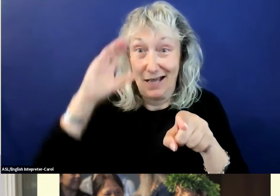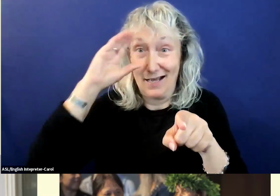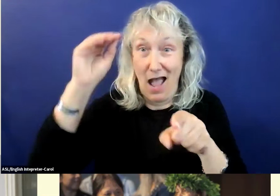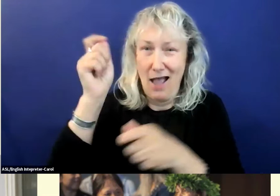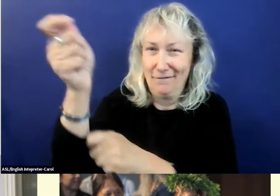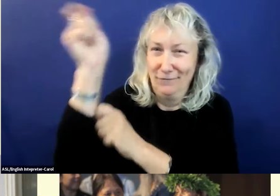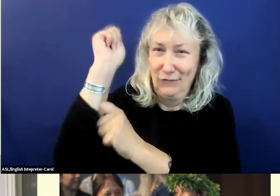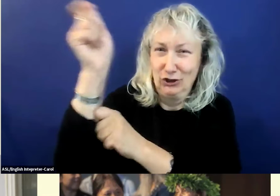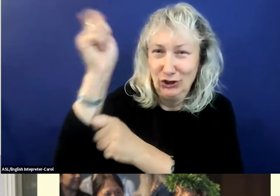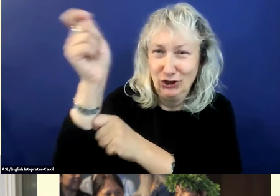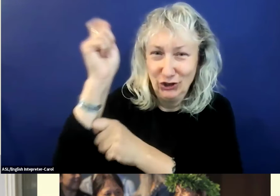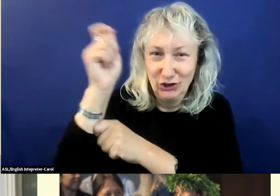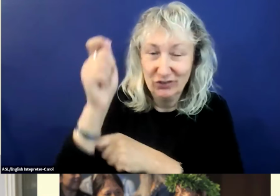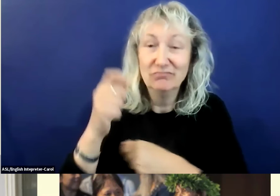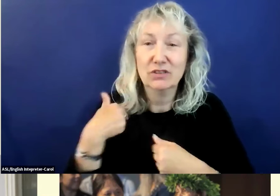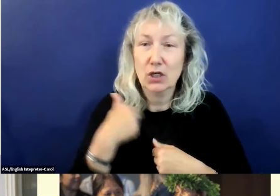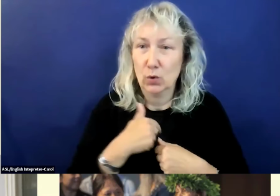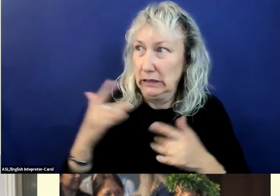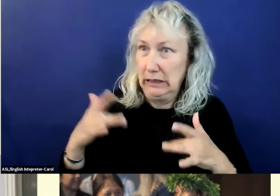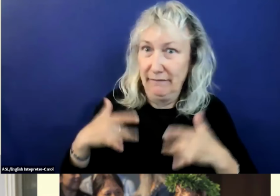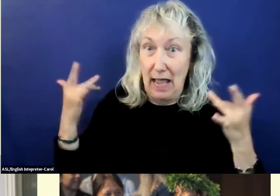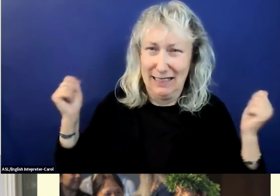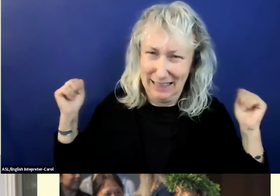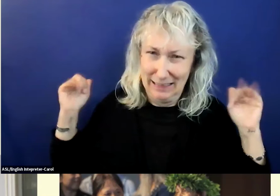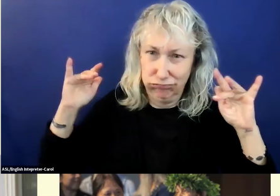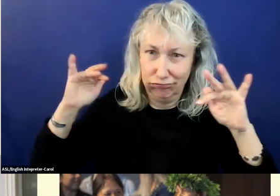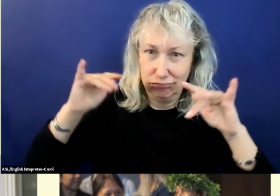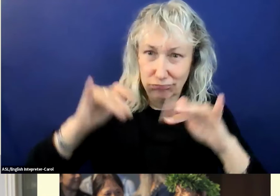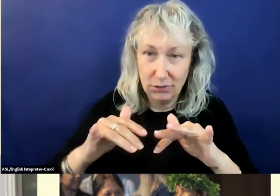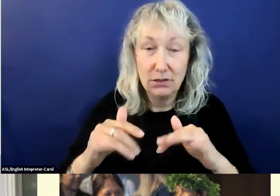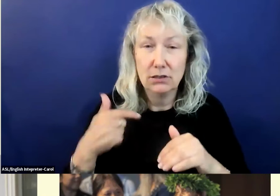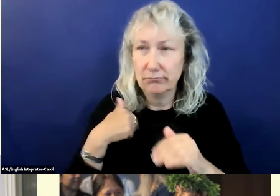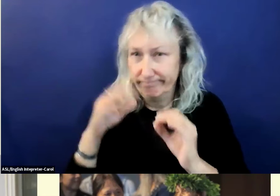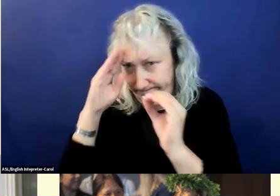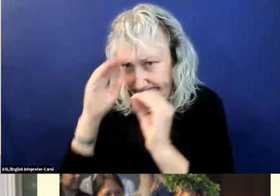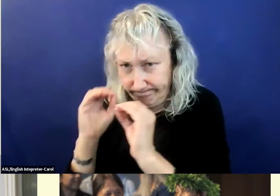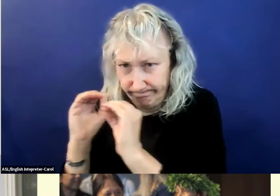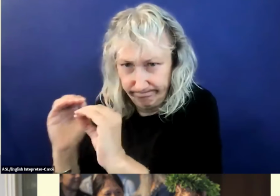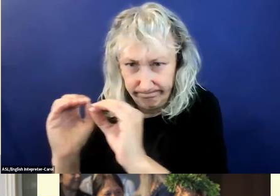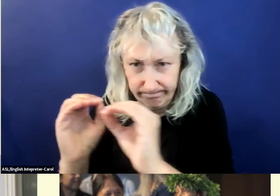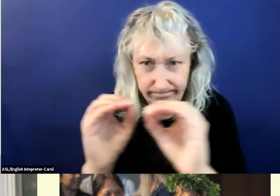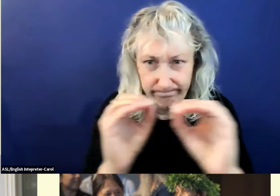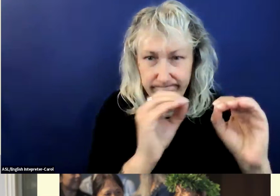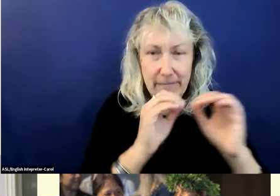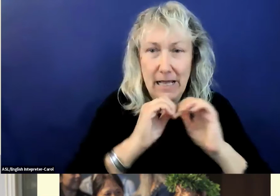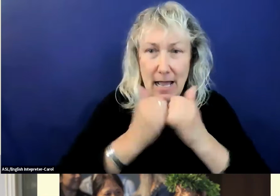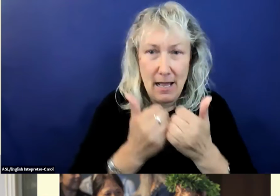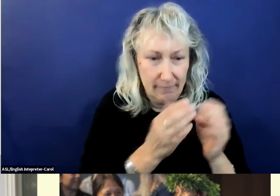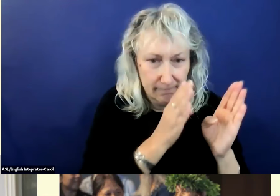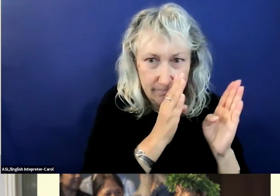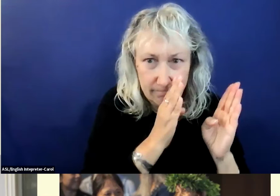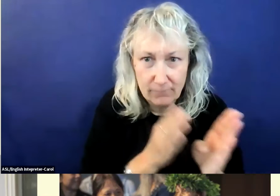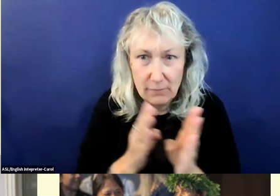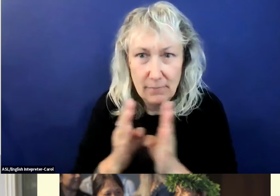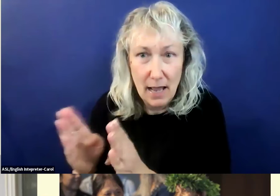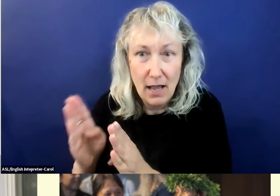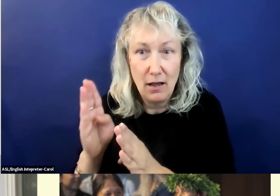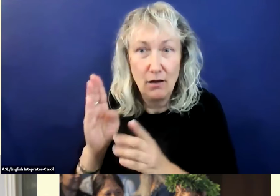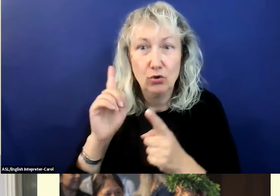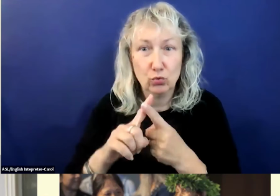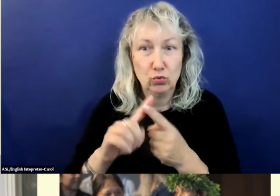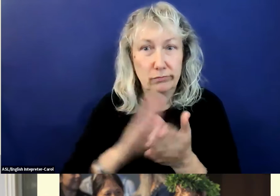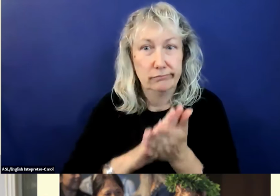our event that we did. With our PI fishing, we teach everyone to prepare, how to prepare to be a